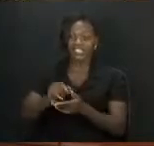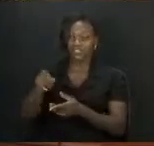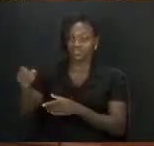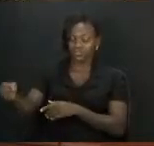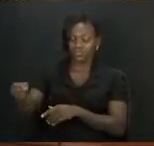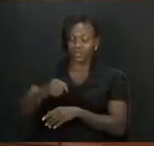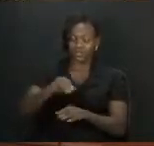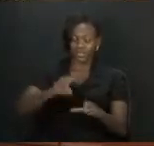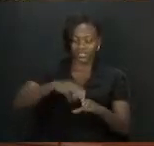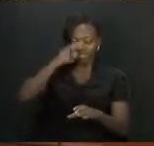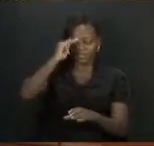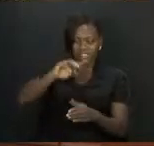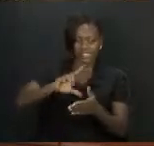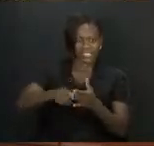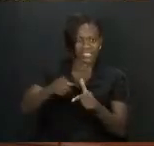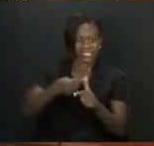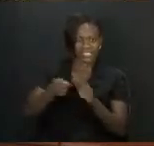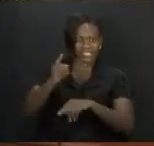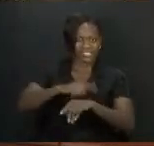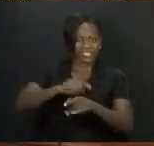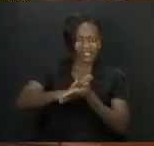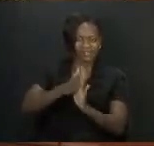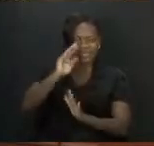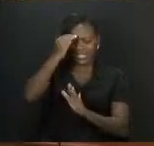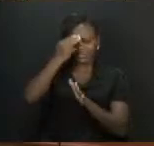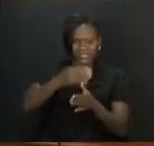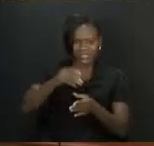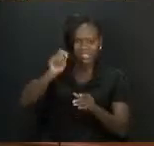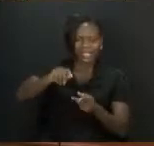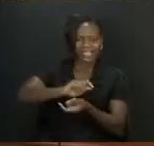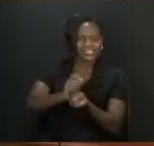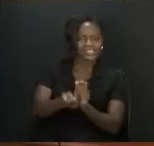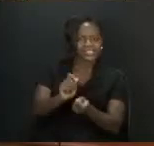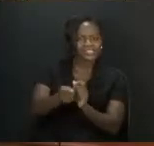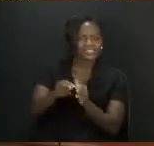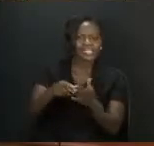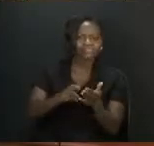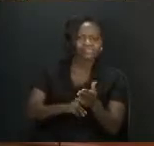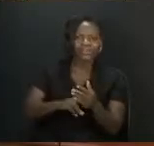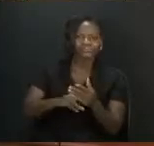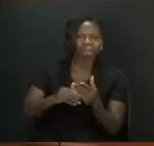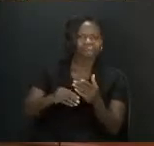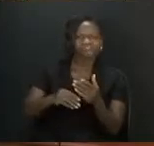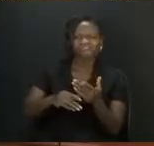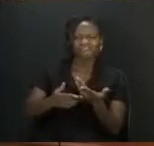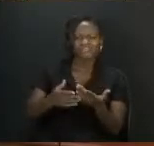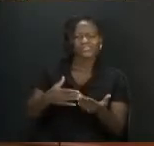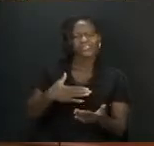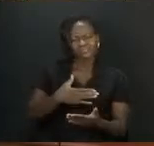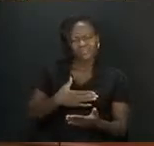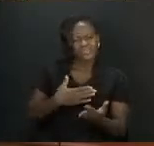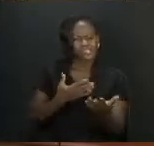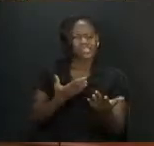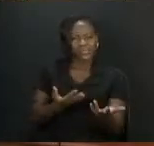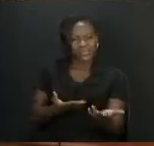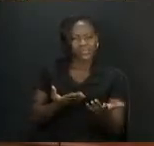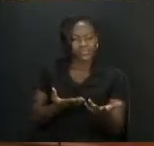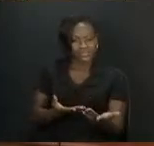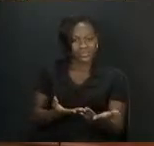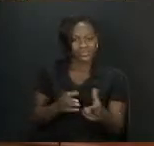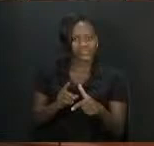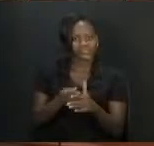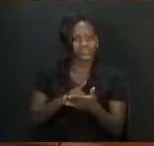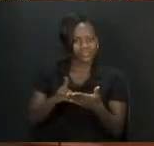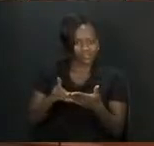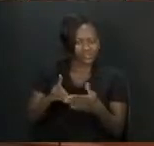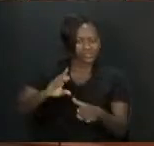have to come back and amend the report and all that. Do you understand? So, at least, bear with us. Next week, we'll put the